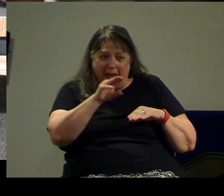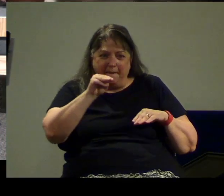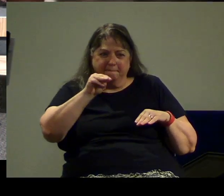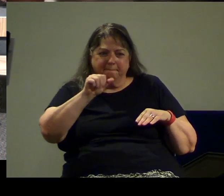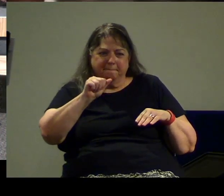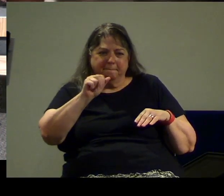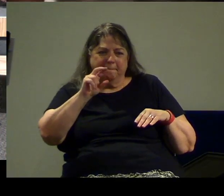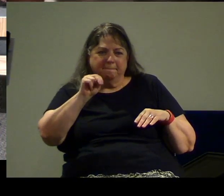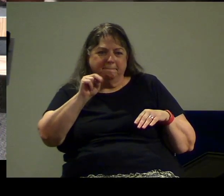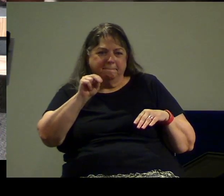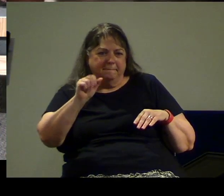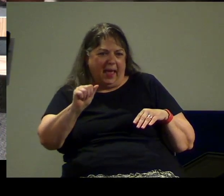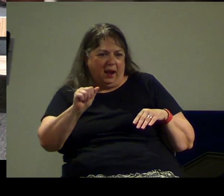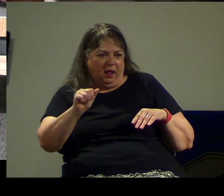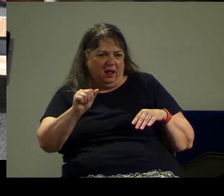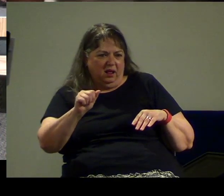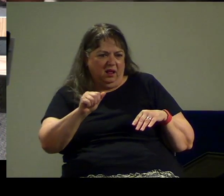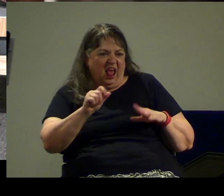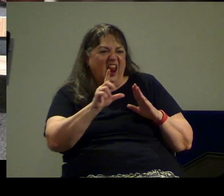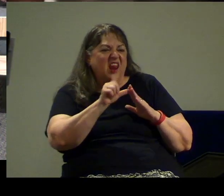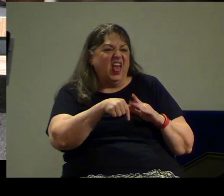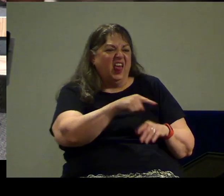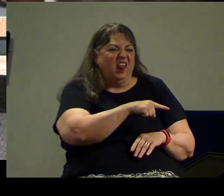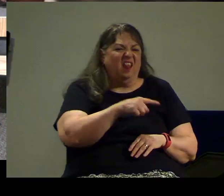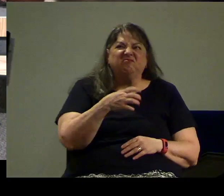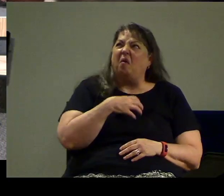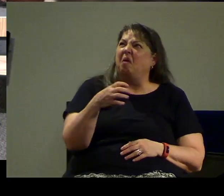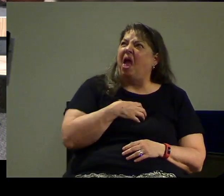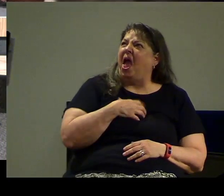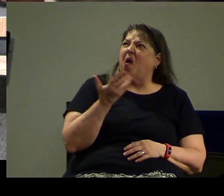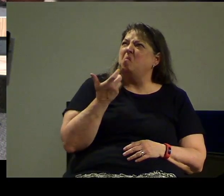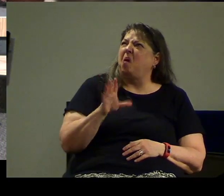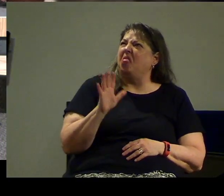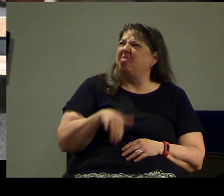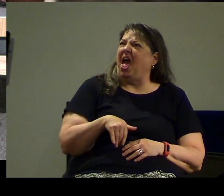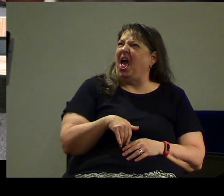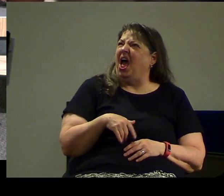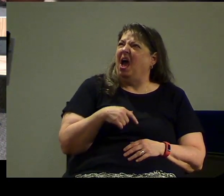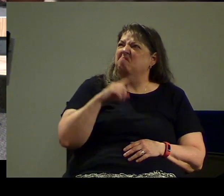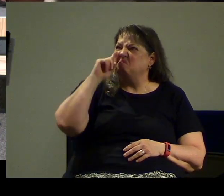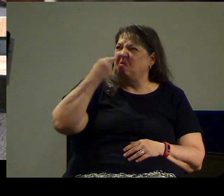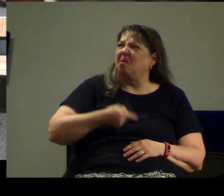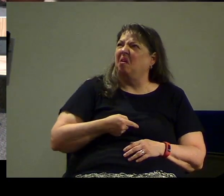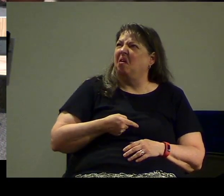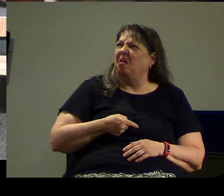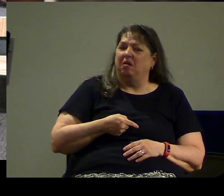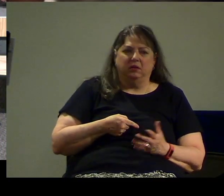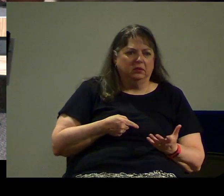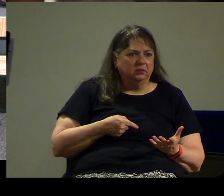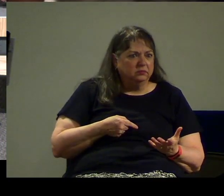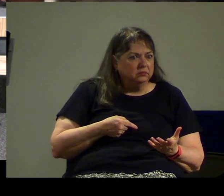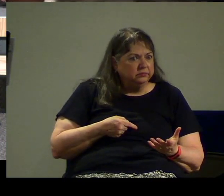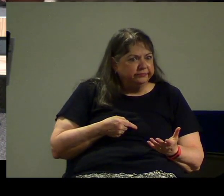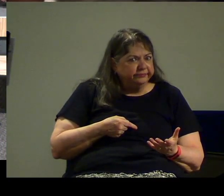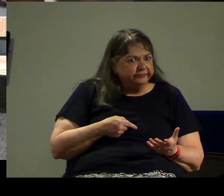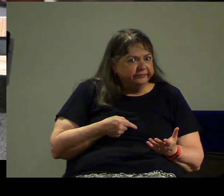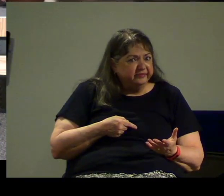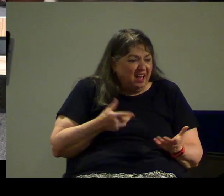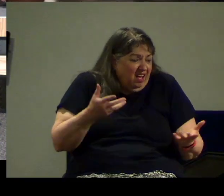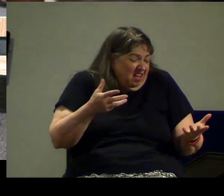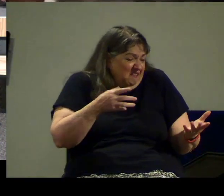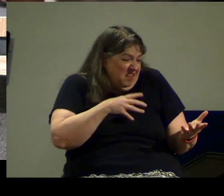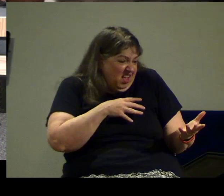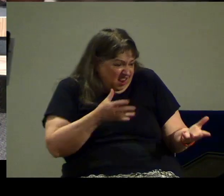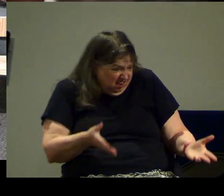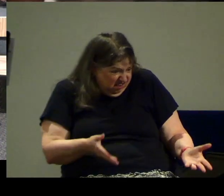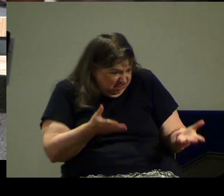And then people got sick of the manna and said, ew, manna. All right, hey, you don't want it? How's that working for